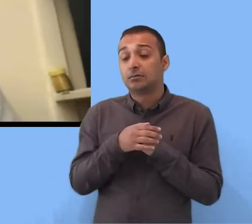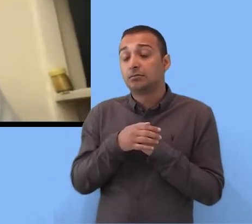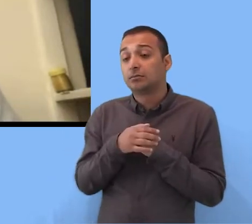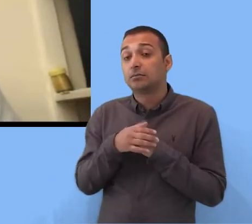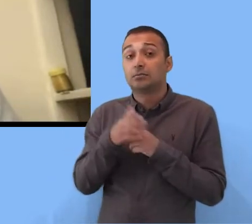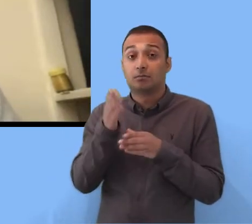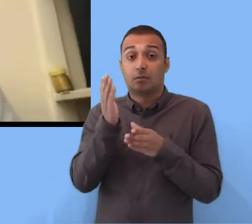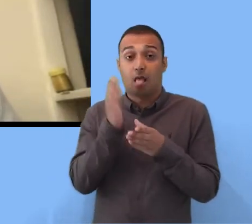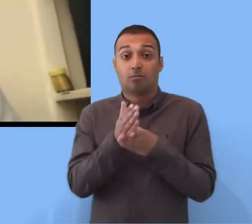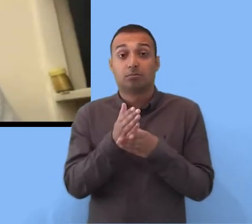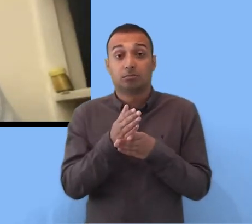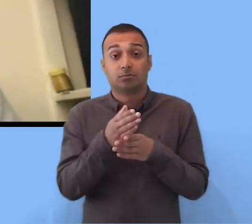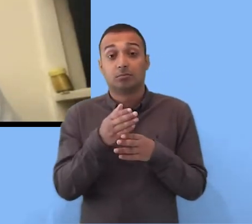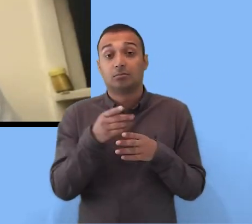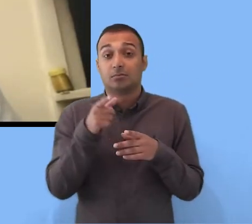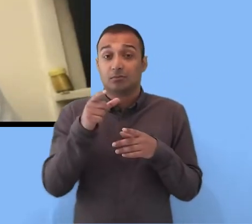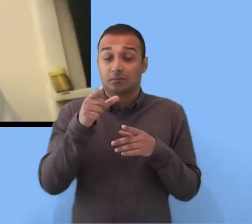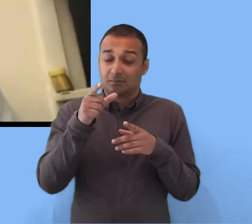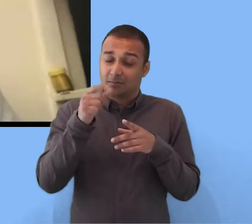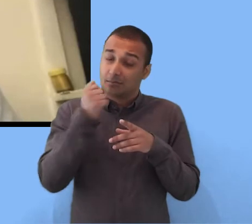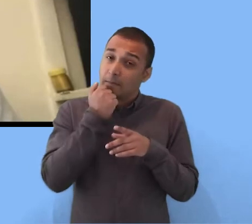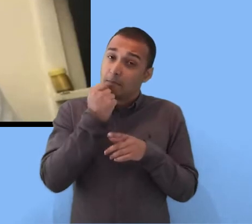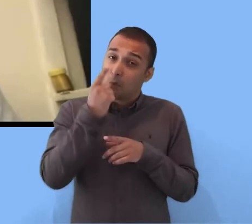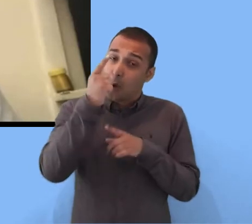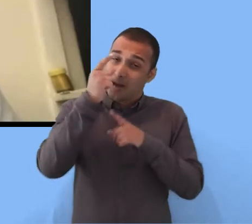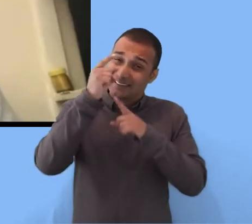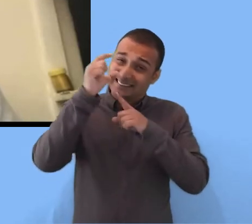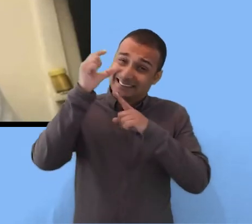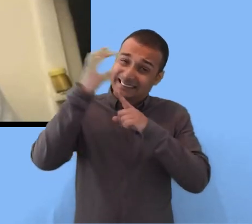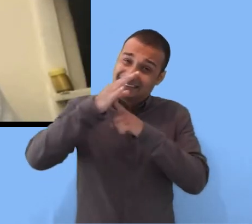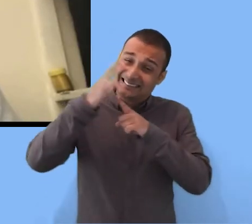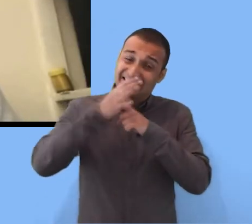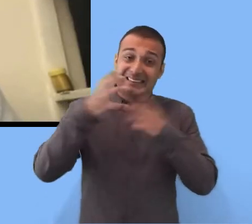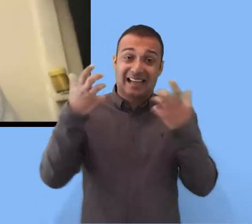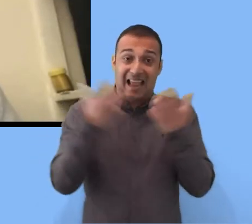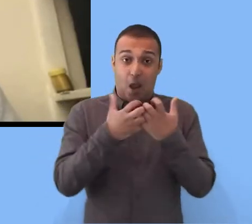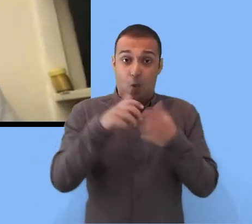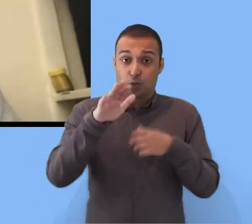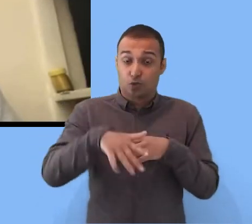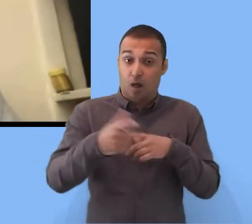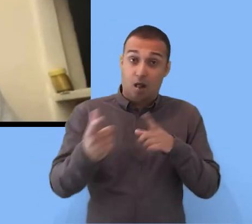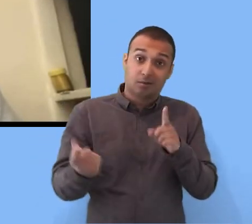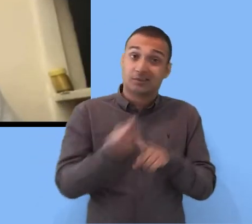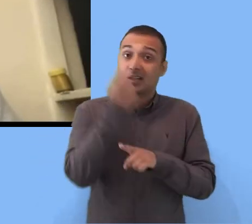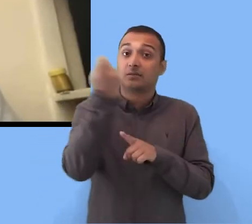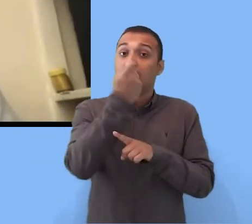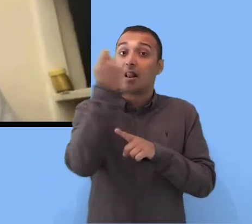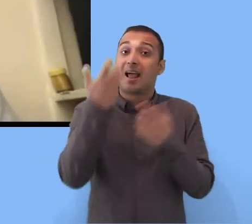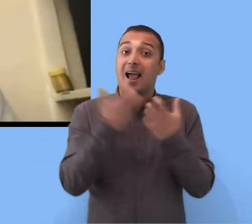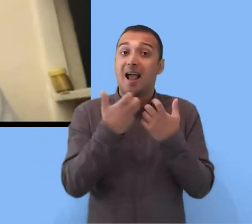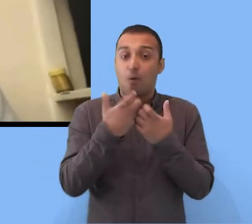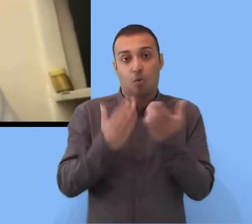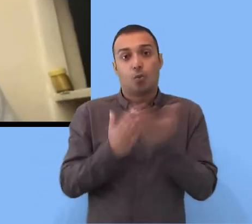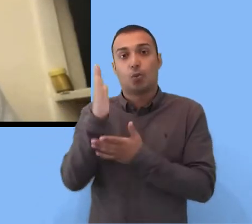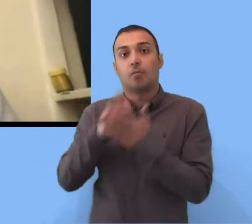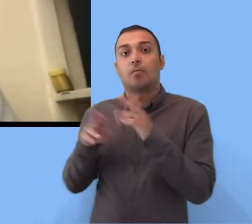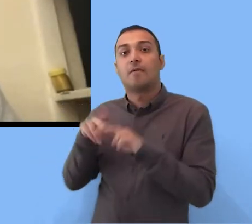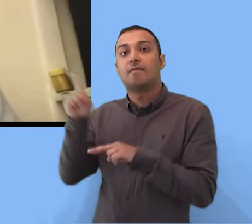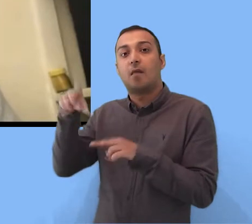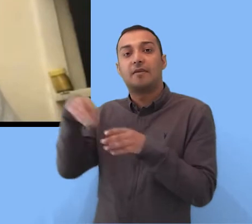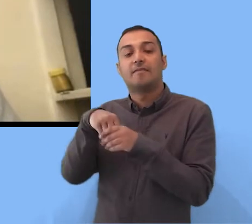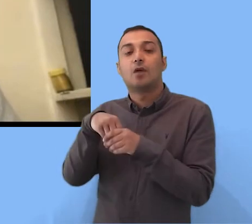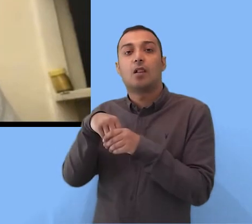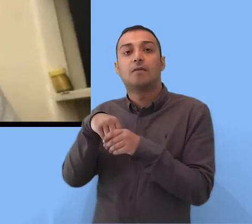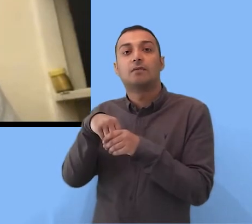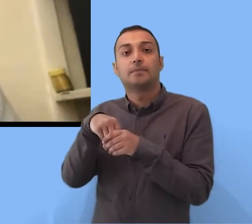key to a child's success is the positive involvement of parents. I'll say it again. At the end of the day,